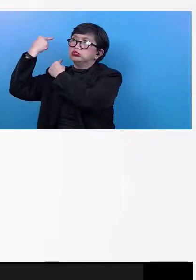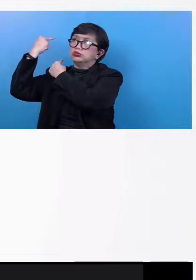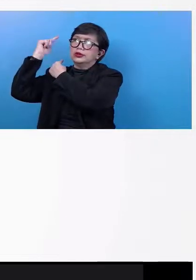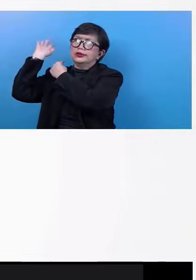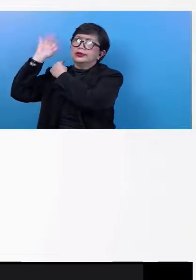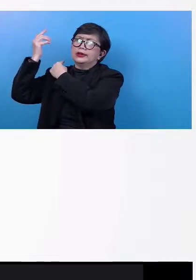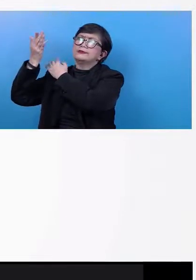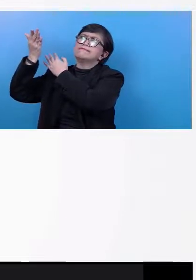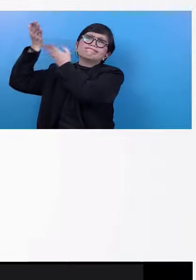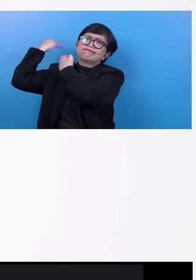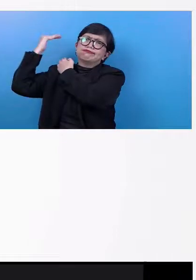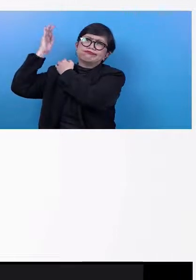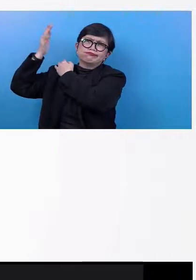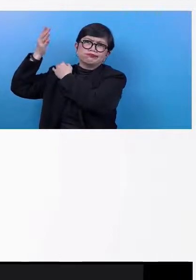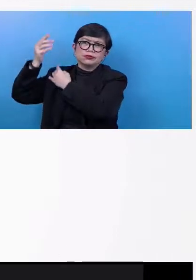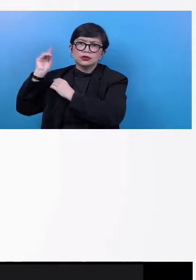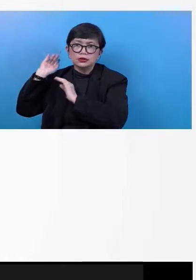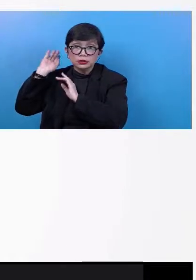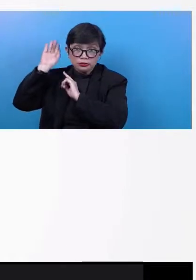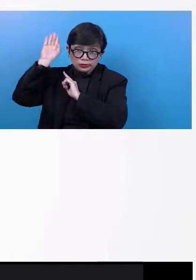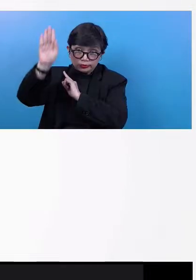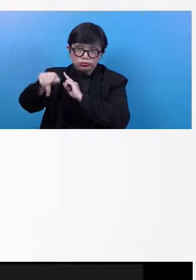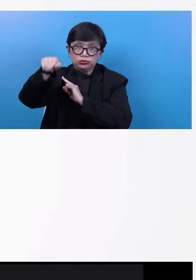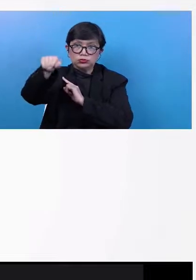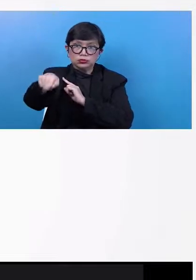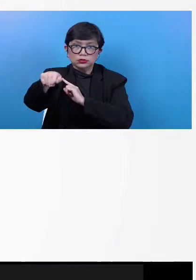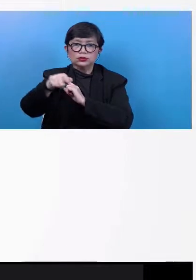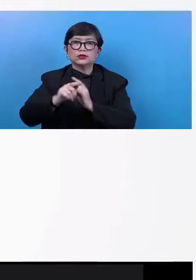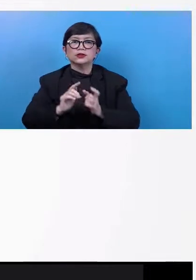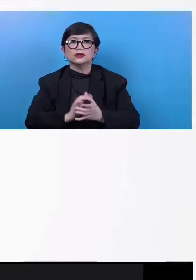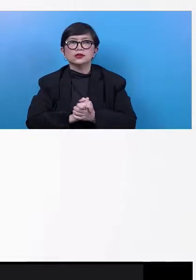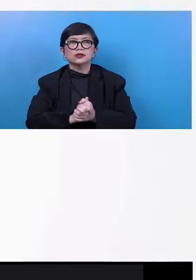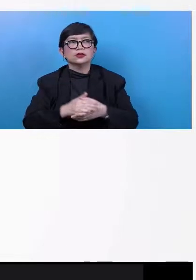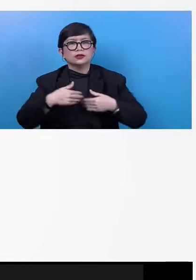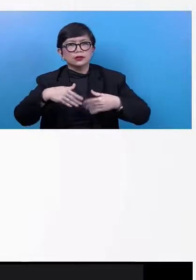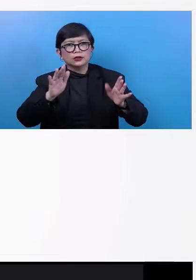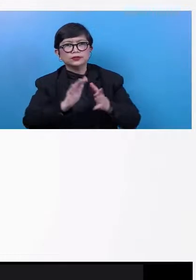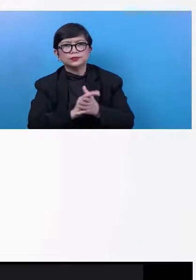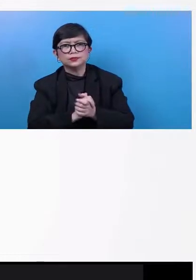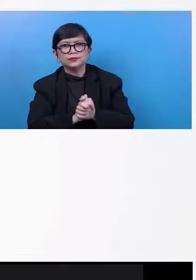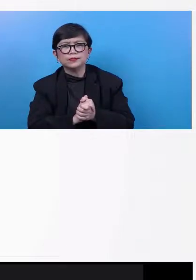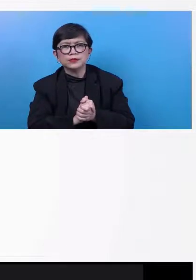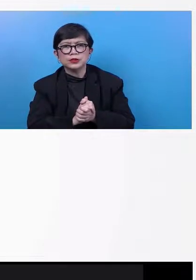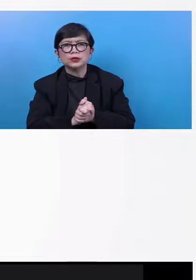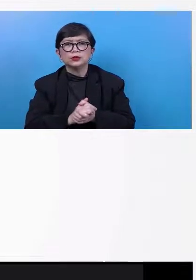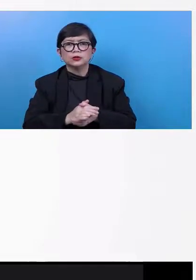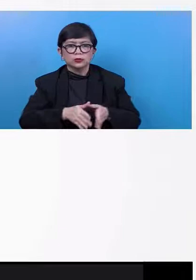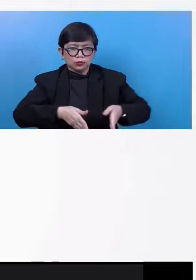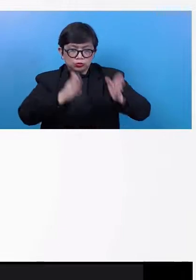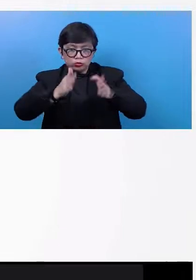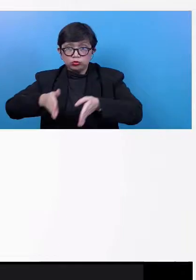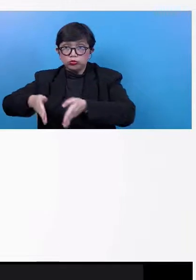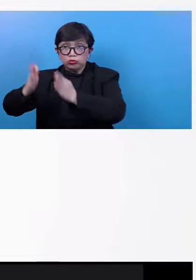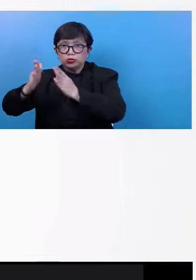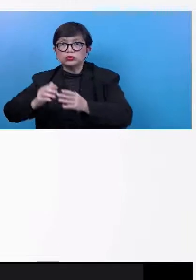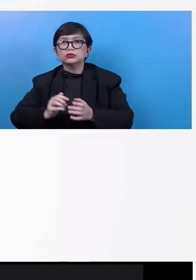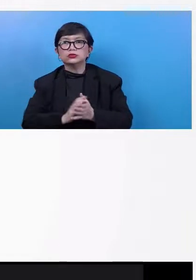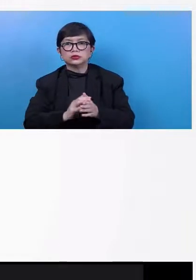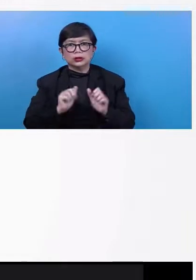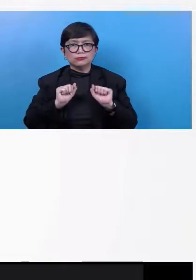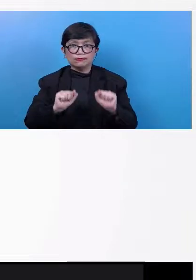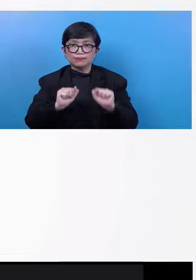want to mention the need to build resilient infrastructure for recovery. We need to know what it means to have